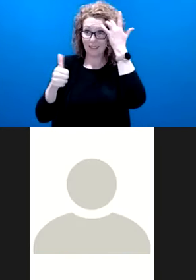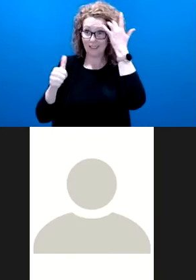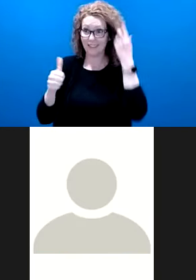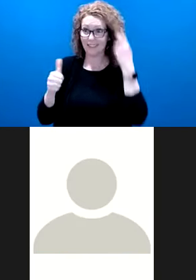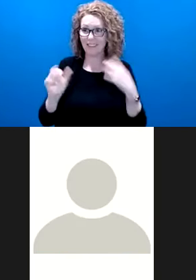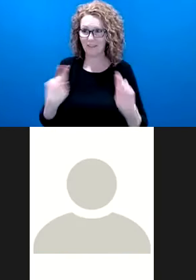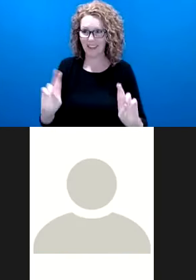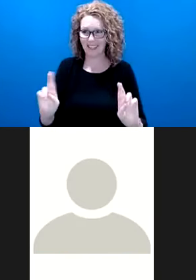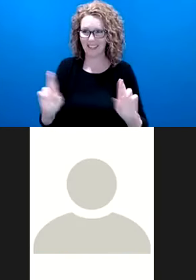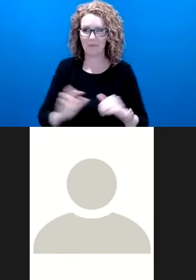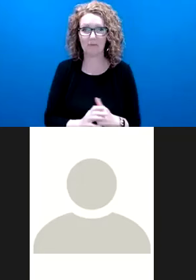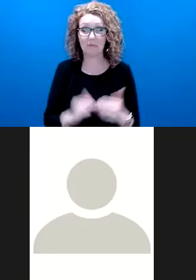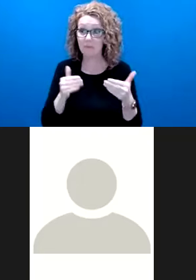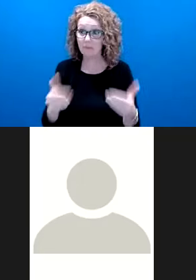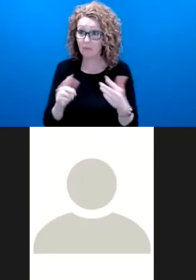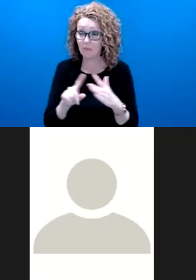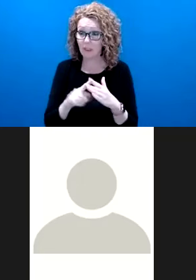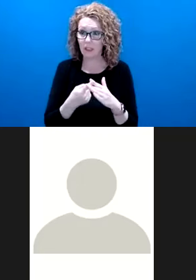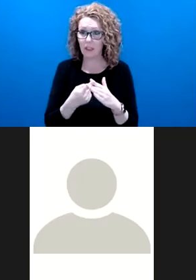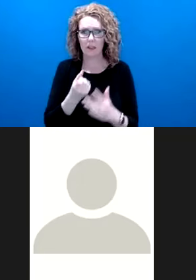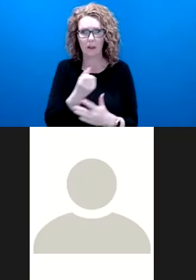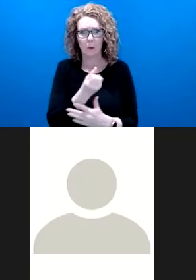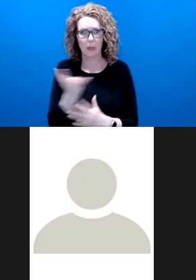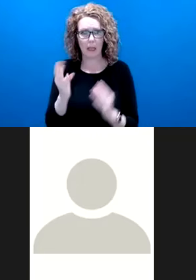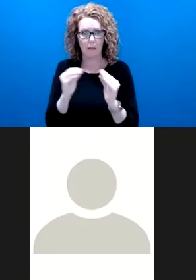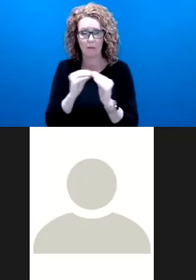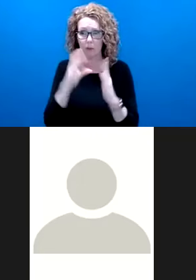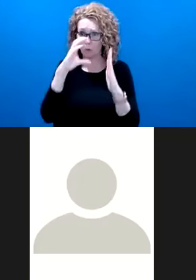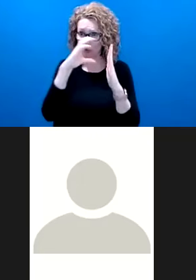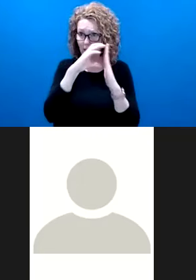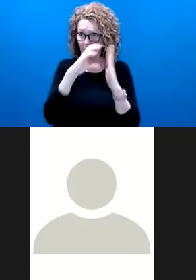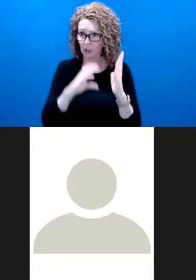Right. So let's start. We do have a few sections to get through today,